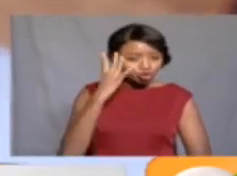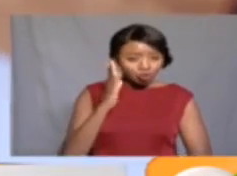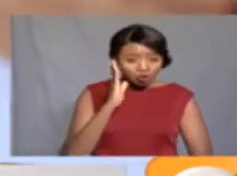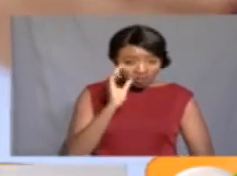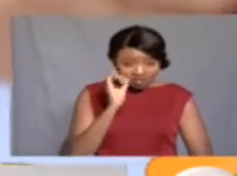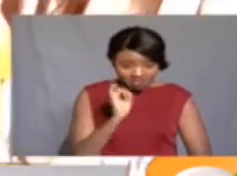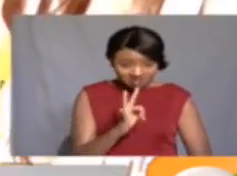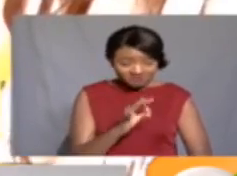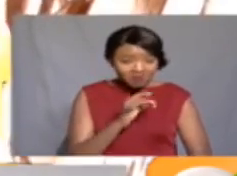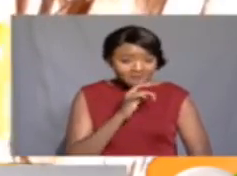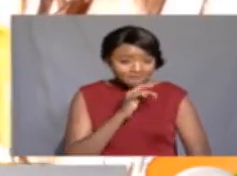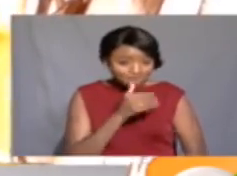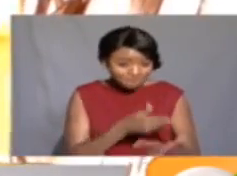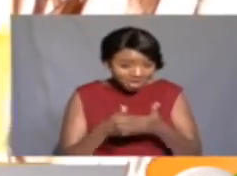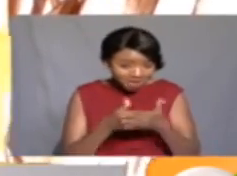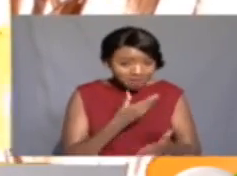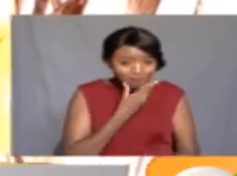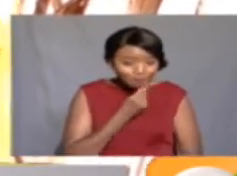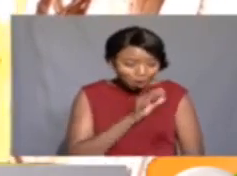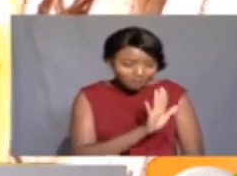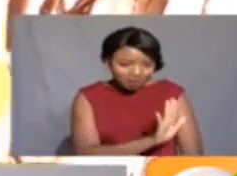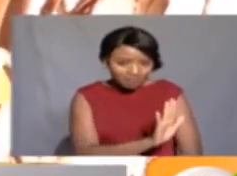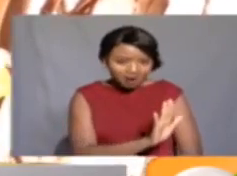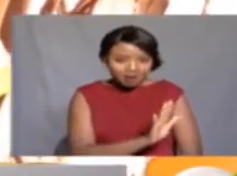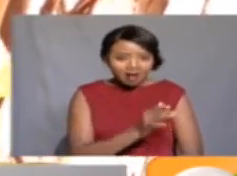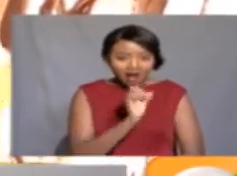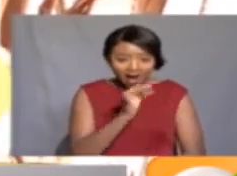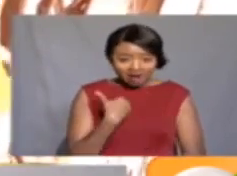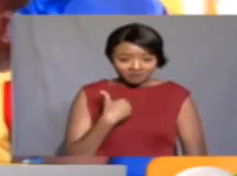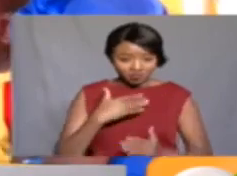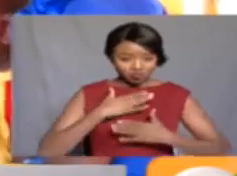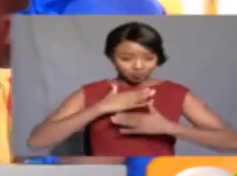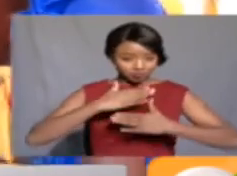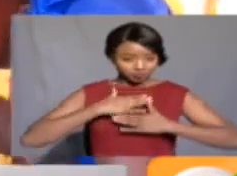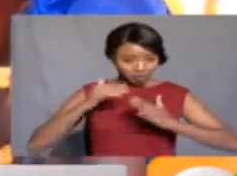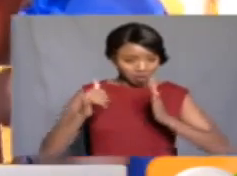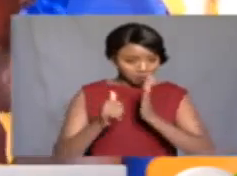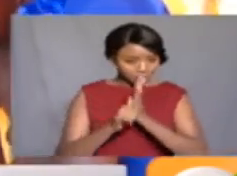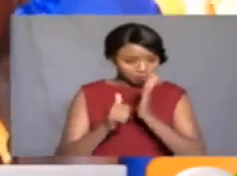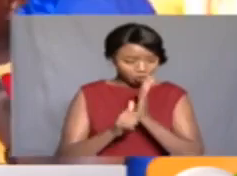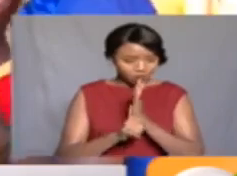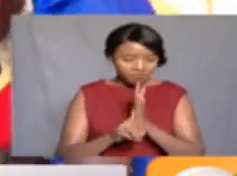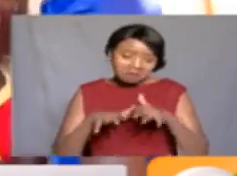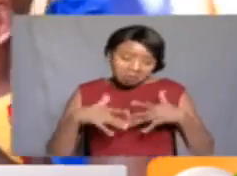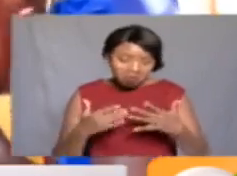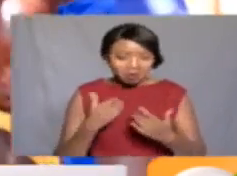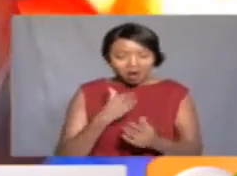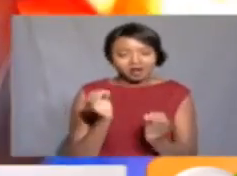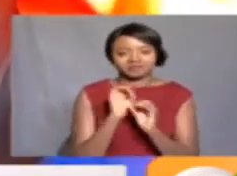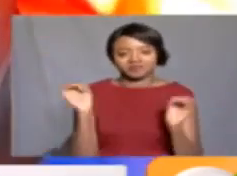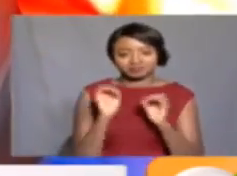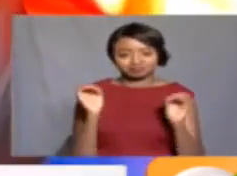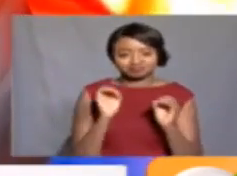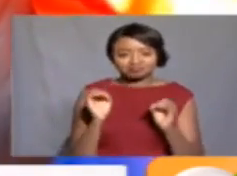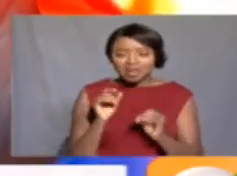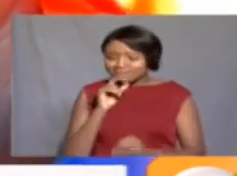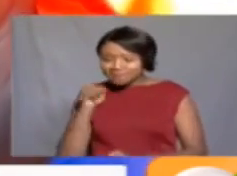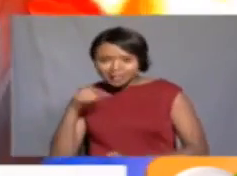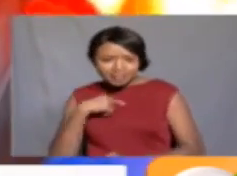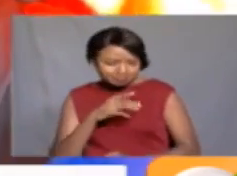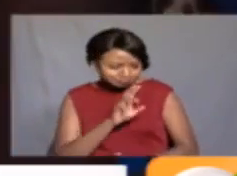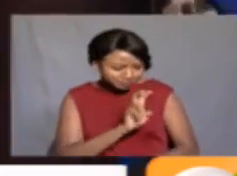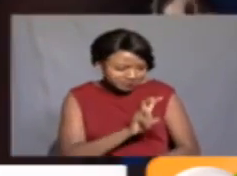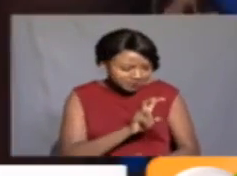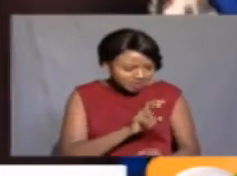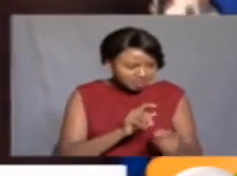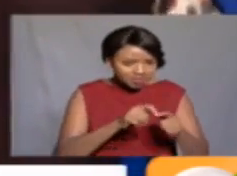2-year-old Frederick Ekai has pneumonia or not. His mother Elizabeth Apam holds on to him. Ajon observes the chest in drawing as Frederick